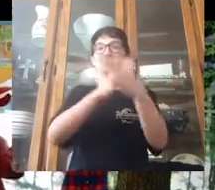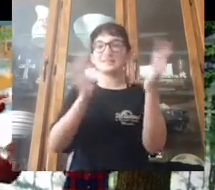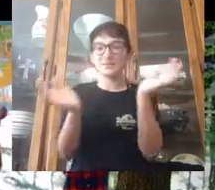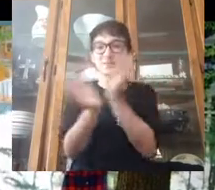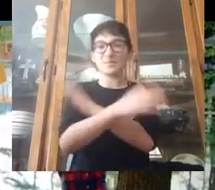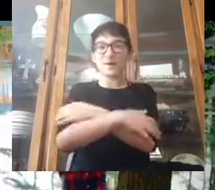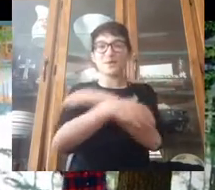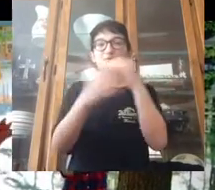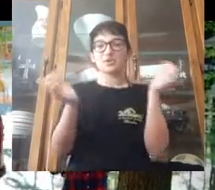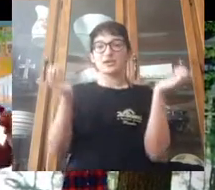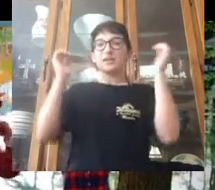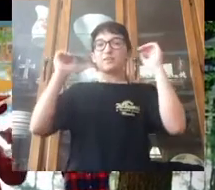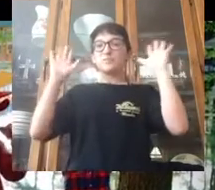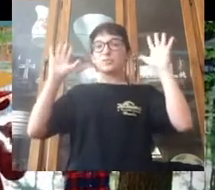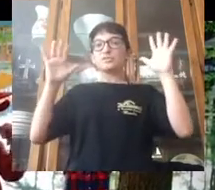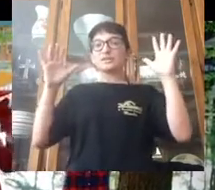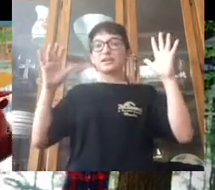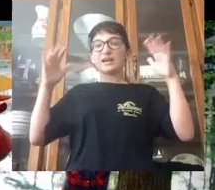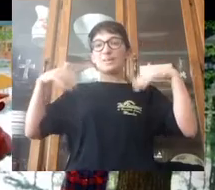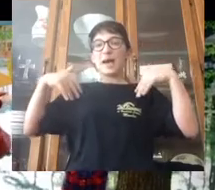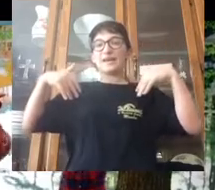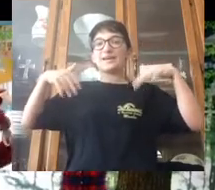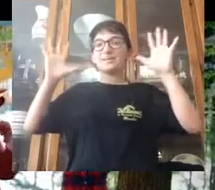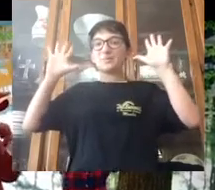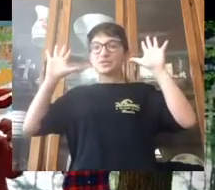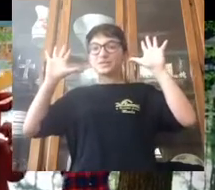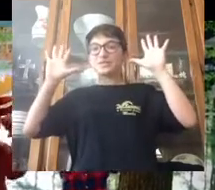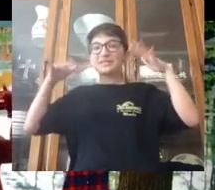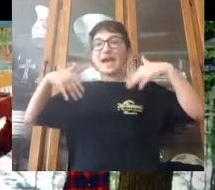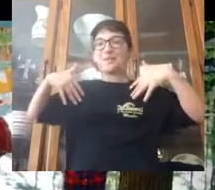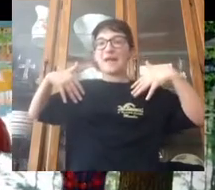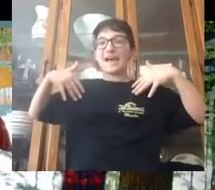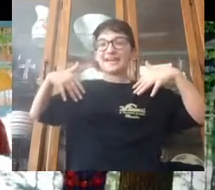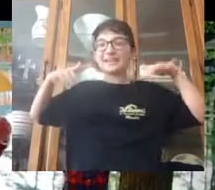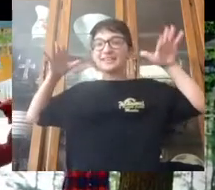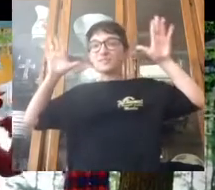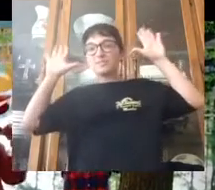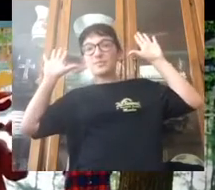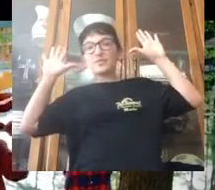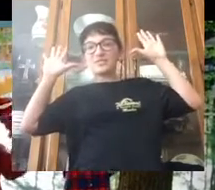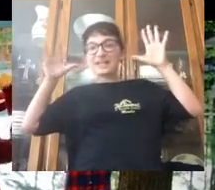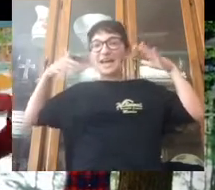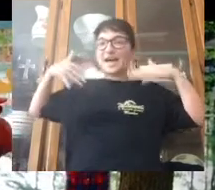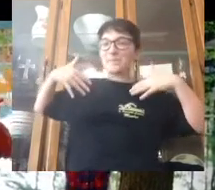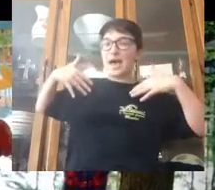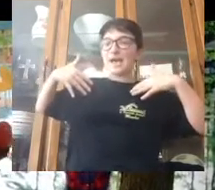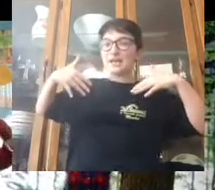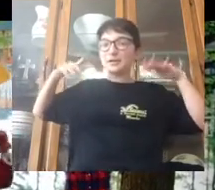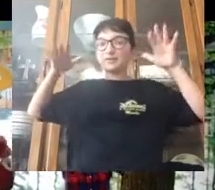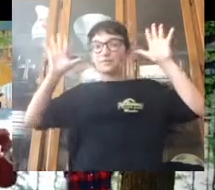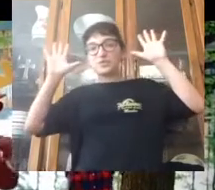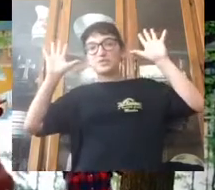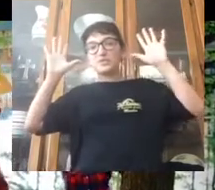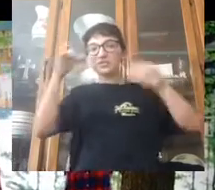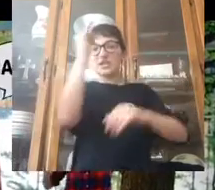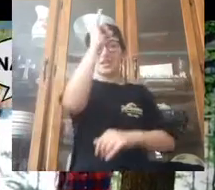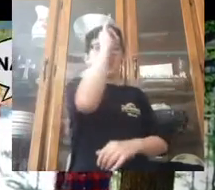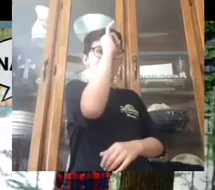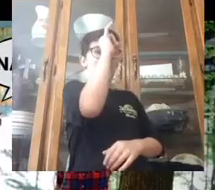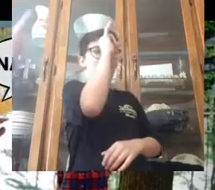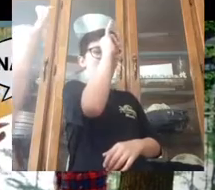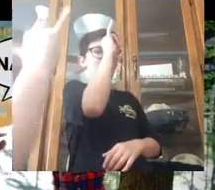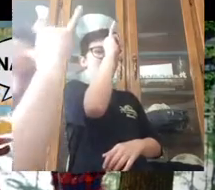turns into a palm tree. Moose, alpaca, moose, moose, alpaca. Moose, alpaca, moose,